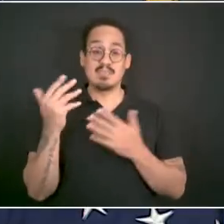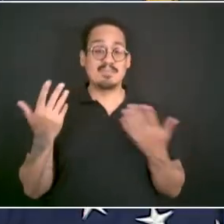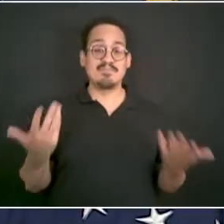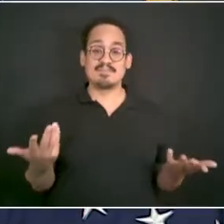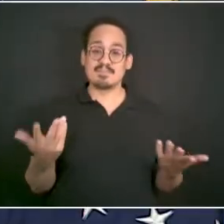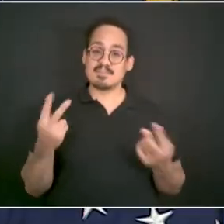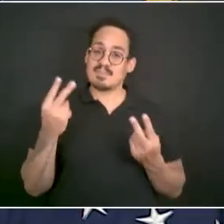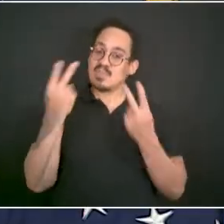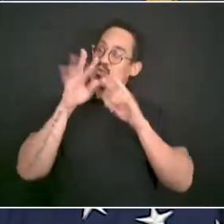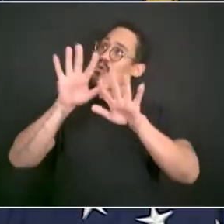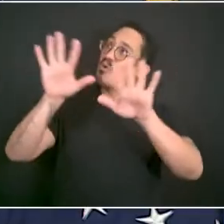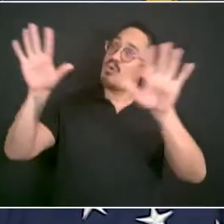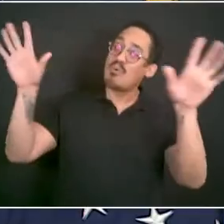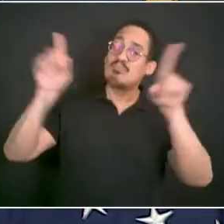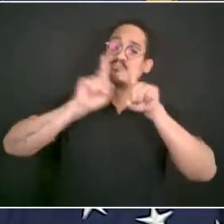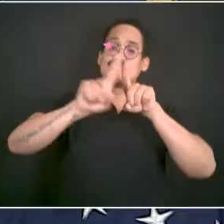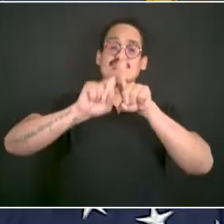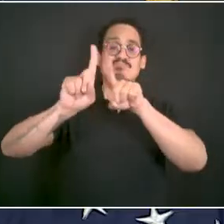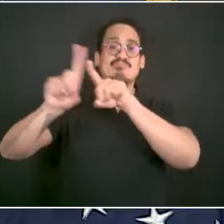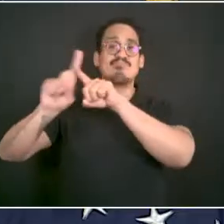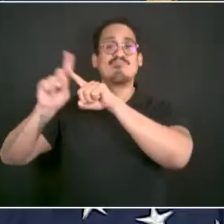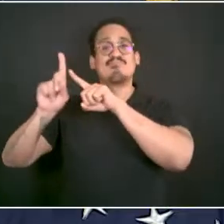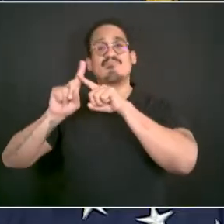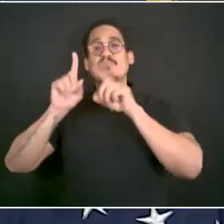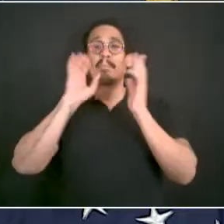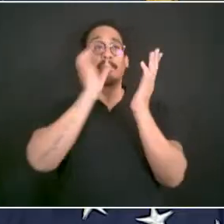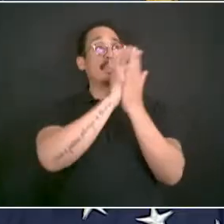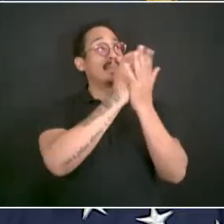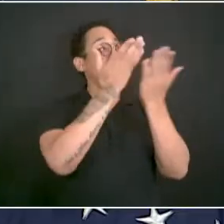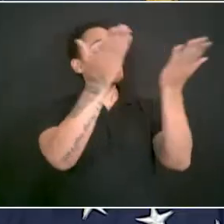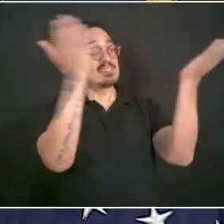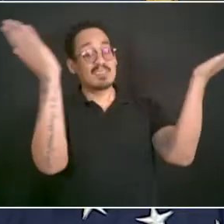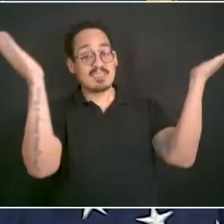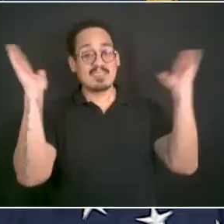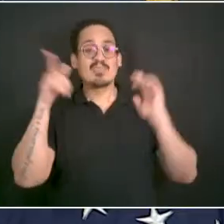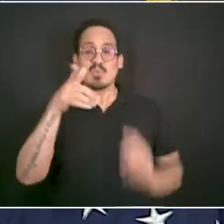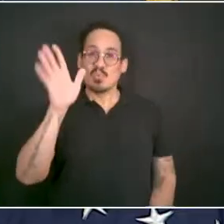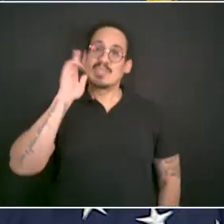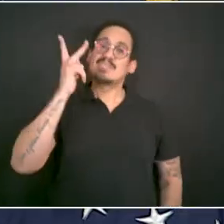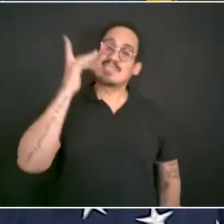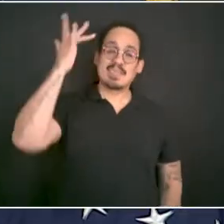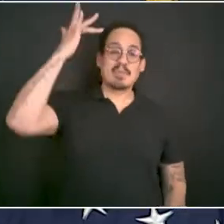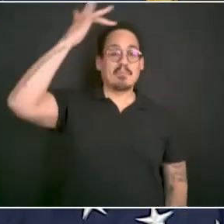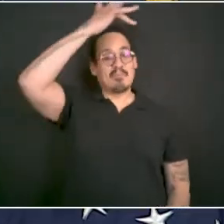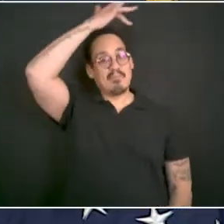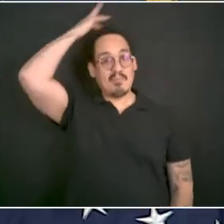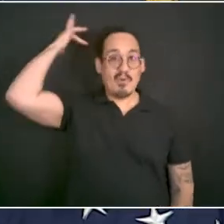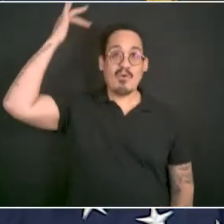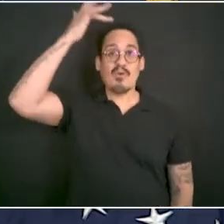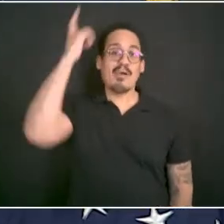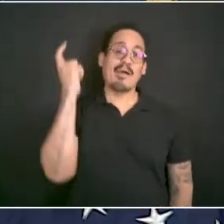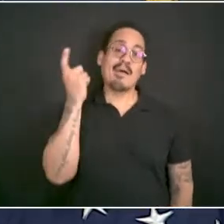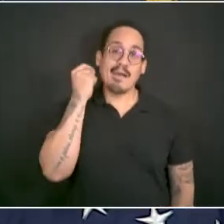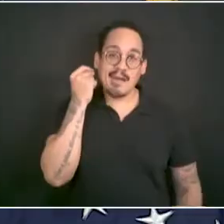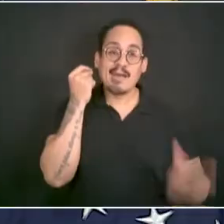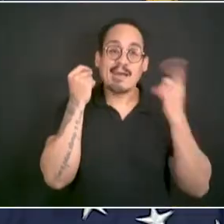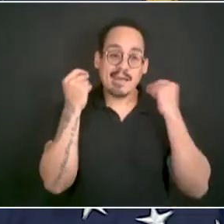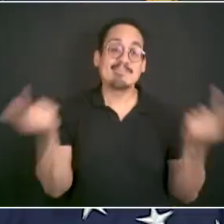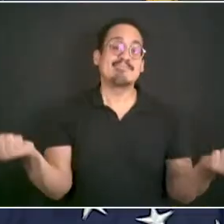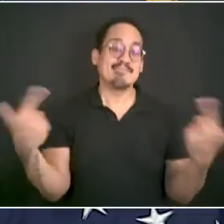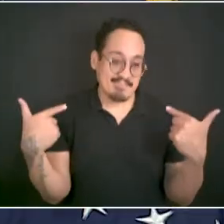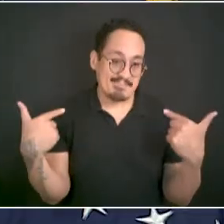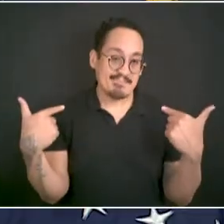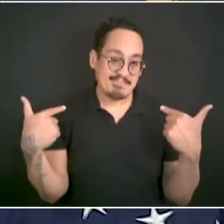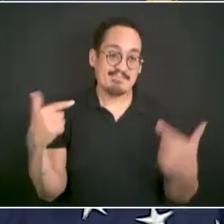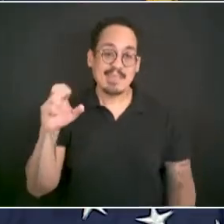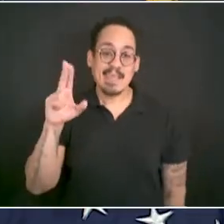look at all these cats on the wall, you're going to see this bald-headed, earring-wearing mayor, Eric Adams. Think about that